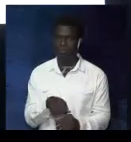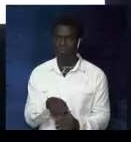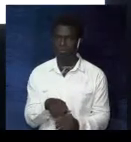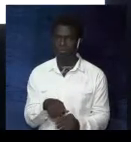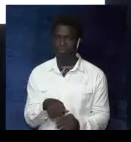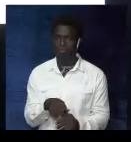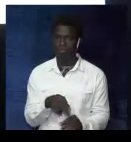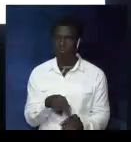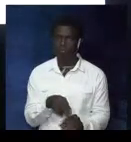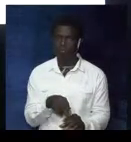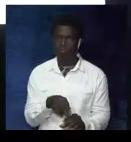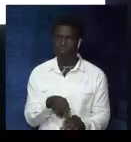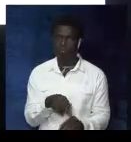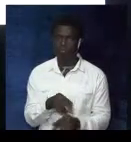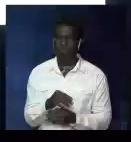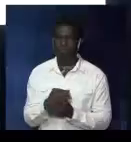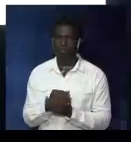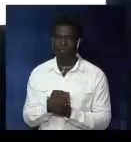Fossil.